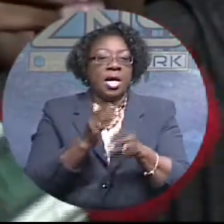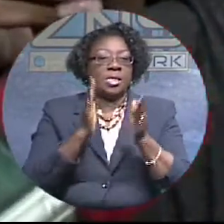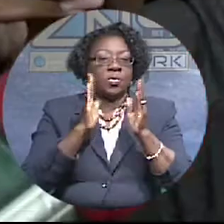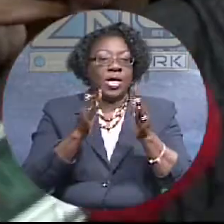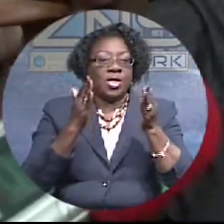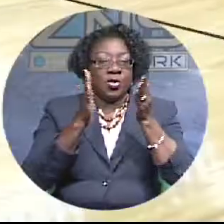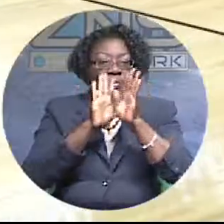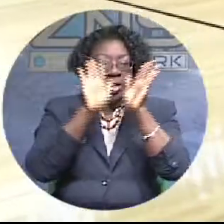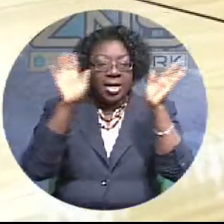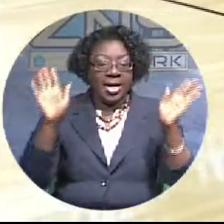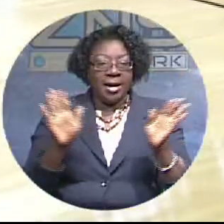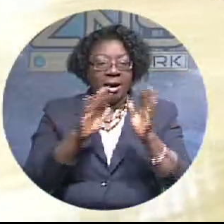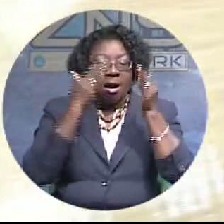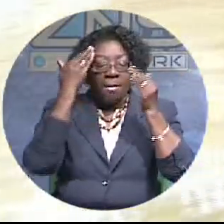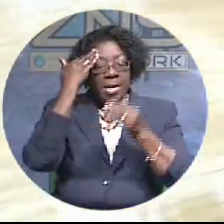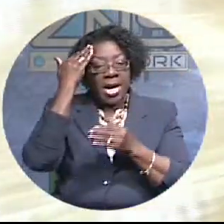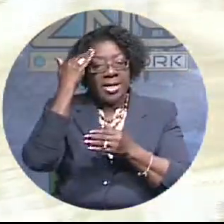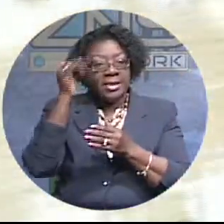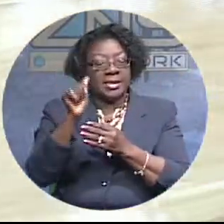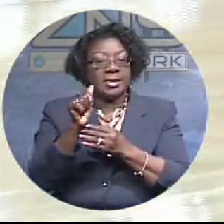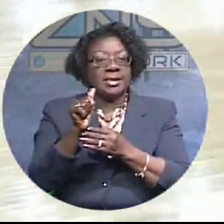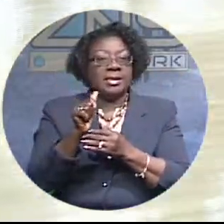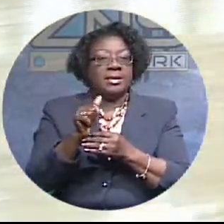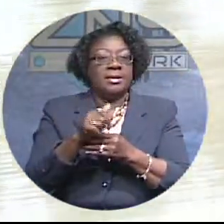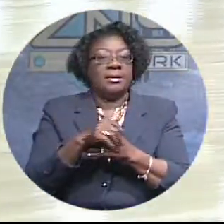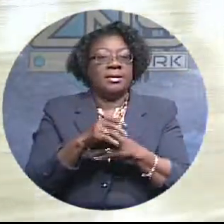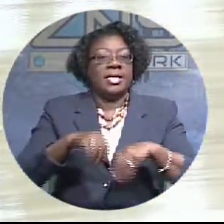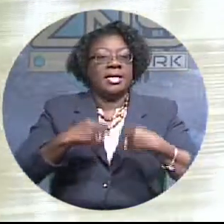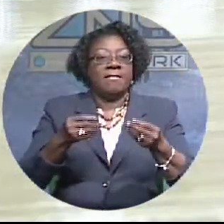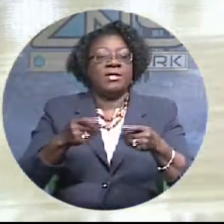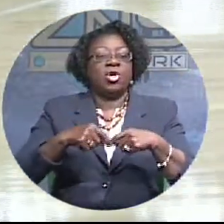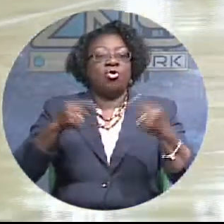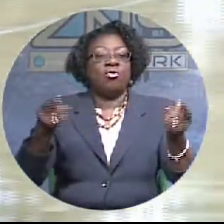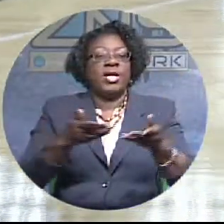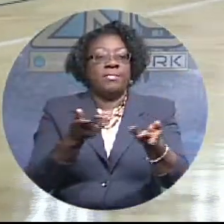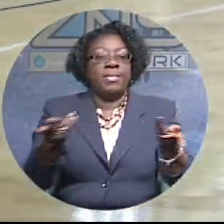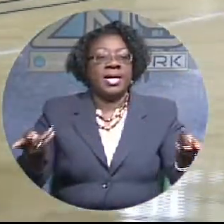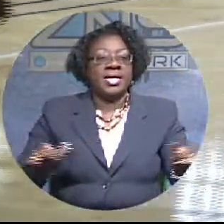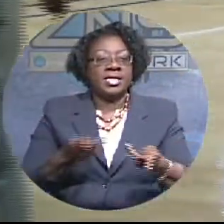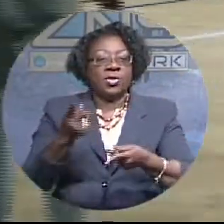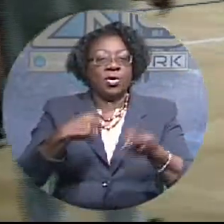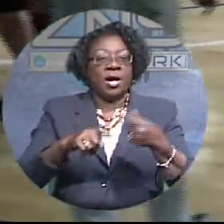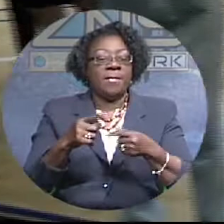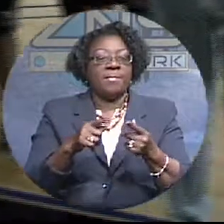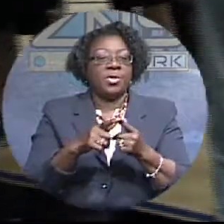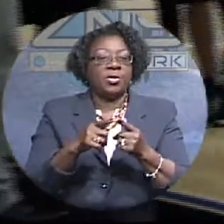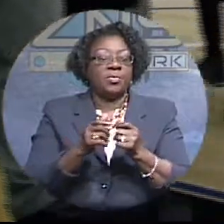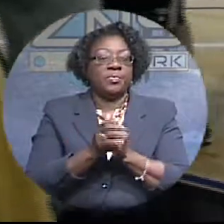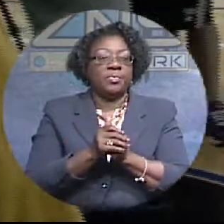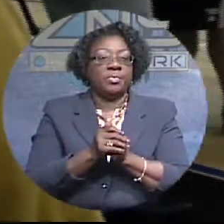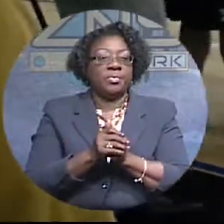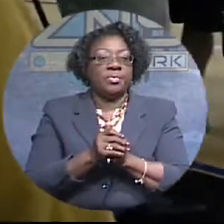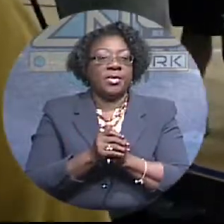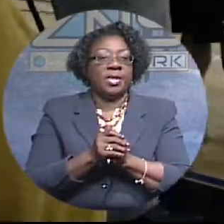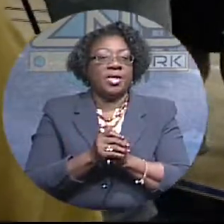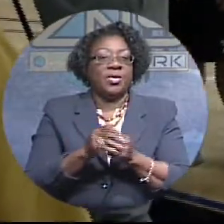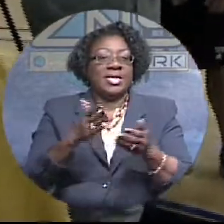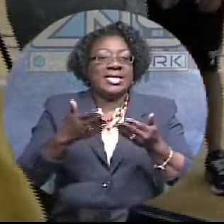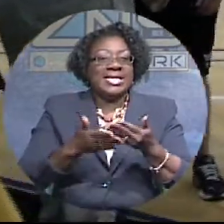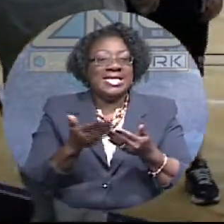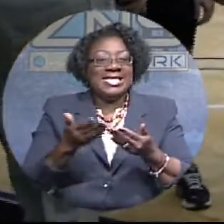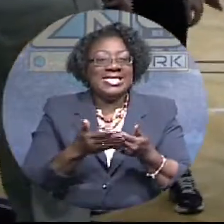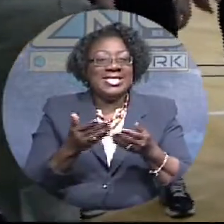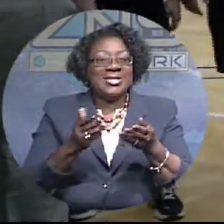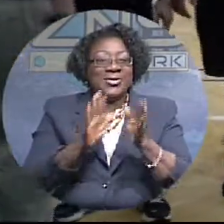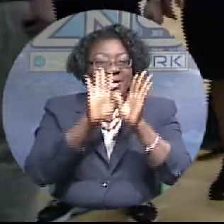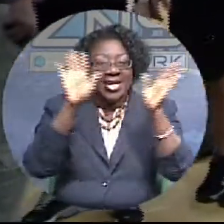minds, refresh our minds. But the biggest thing is they gave us a great place to come in and work, and we're going to do that. A little easier to clear your mind when you look out the